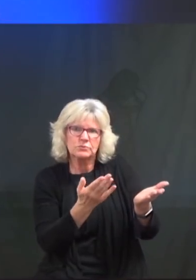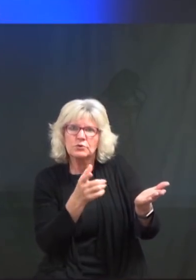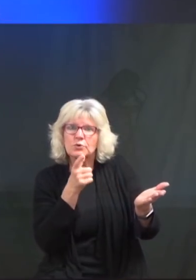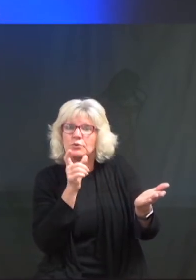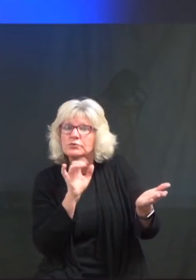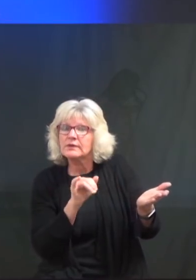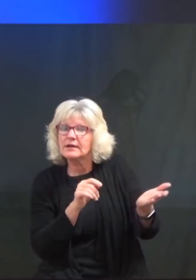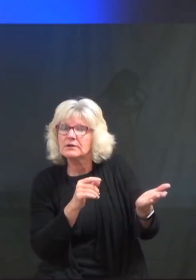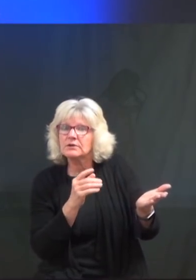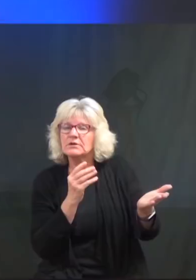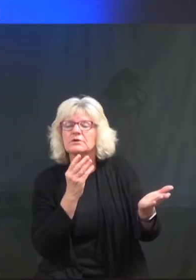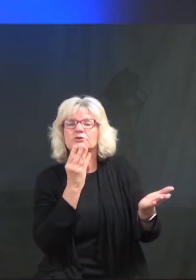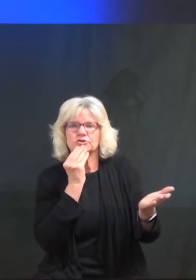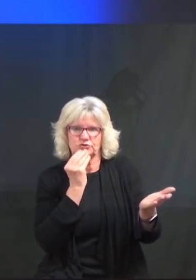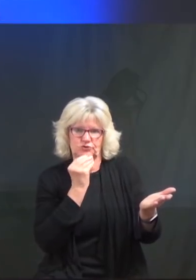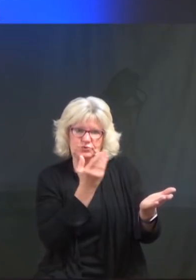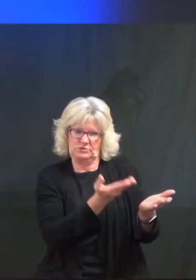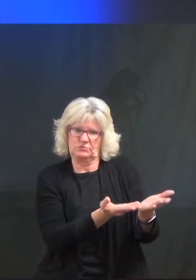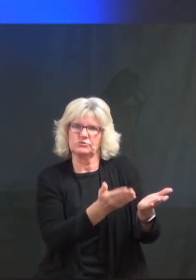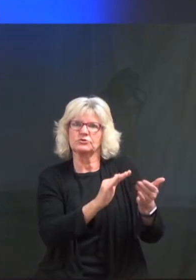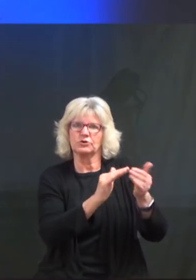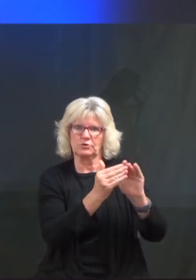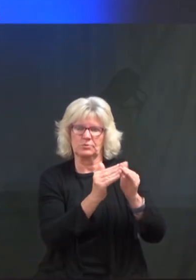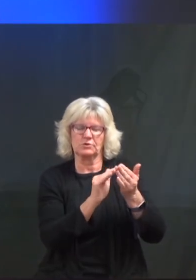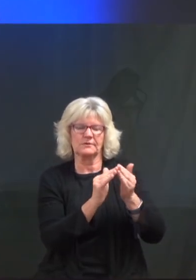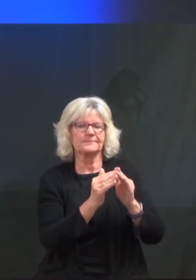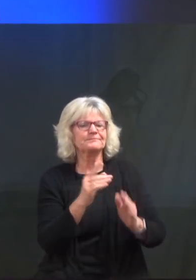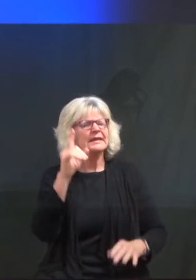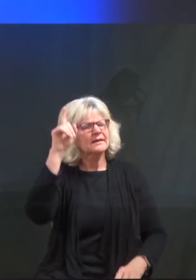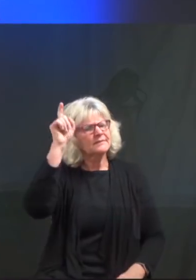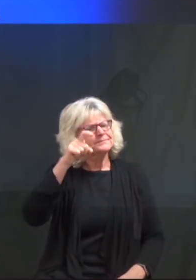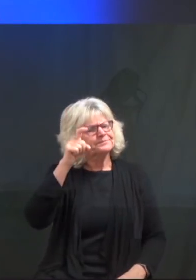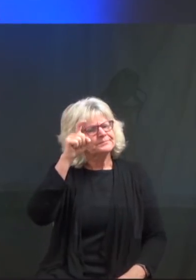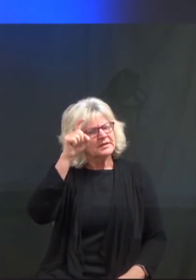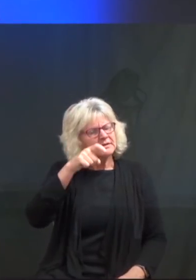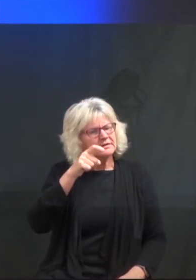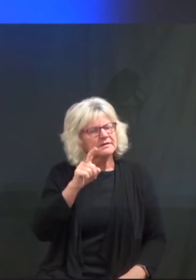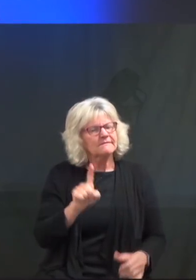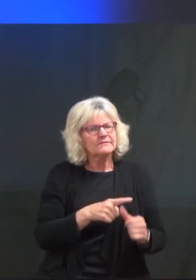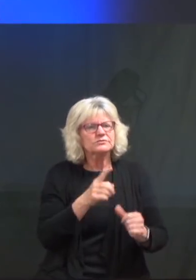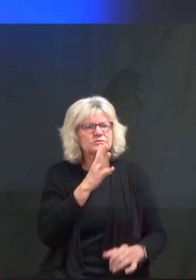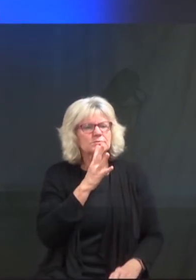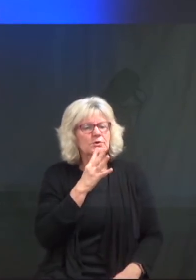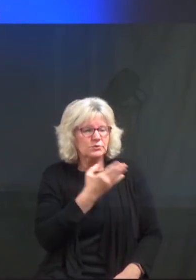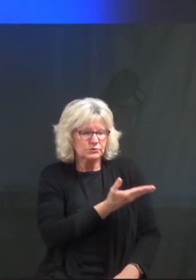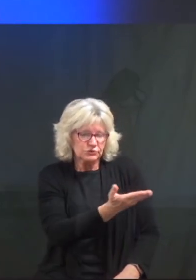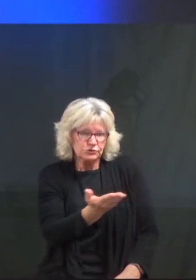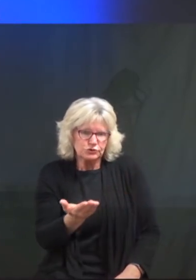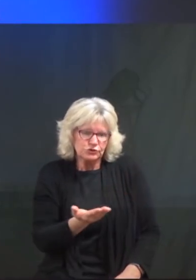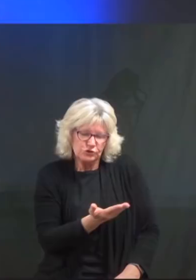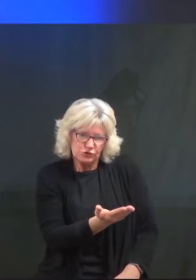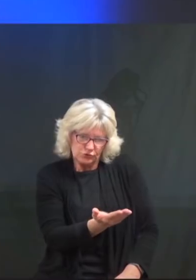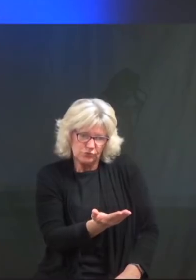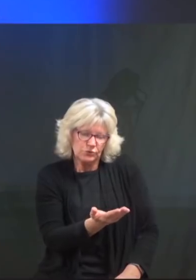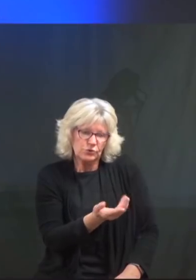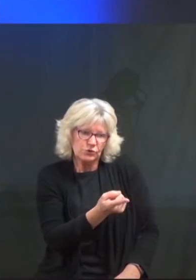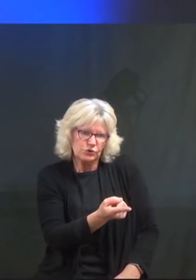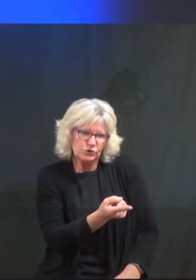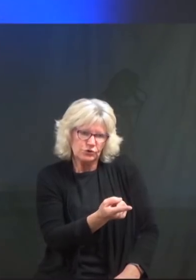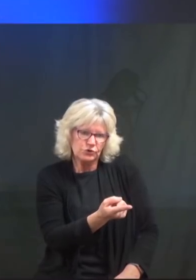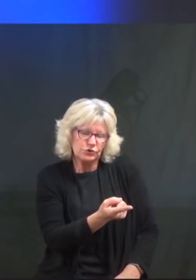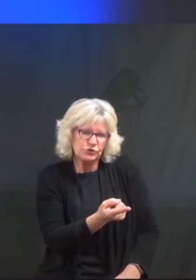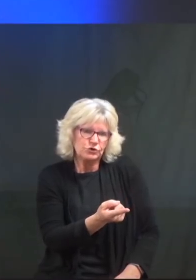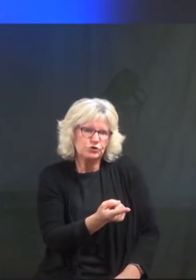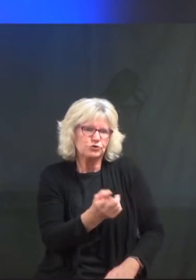Who's the you? The Jewish community. It was necessary that the word of God be spoken first to you, since